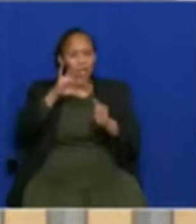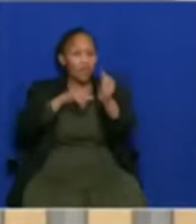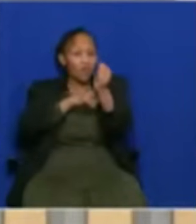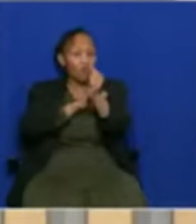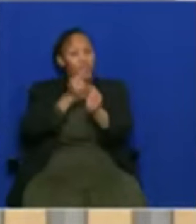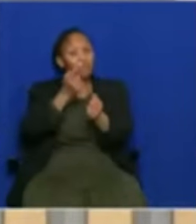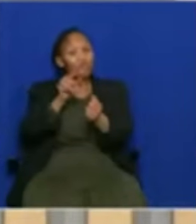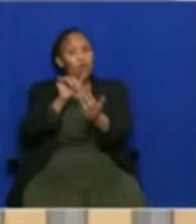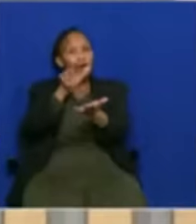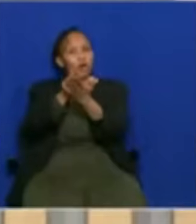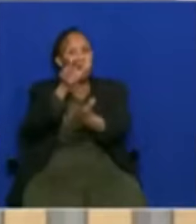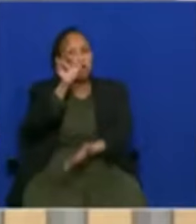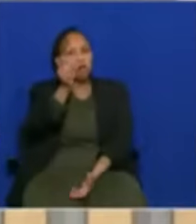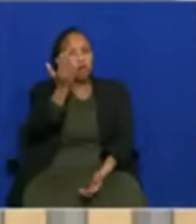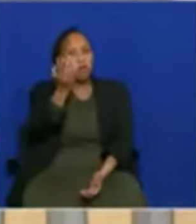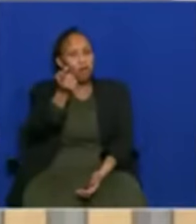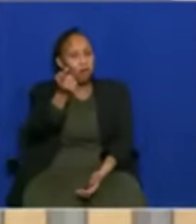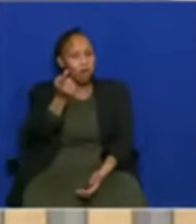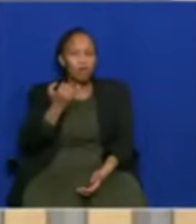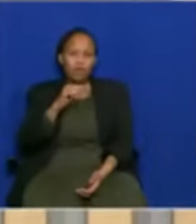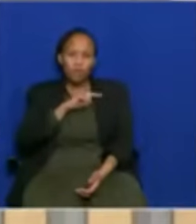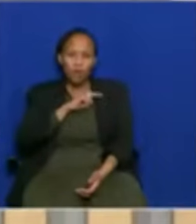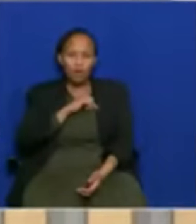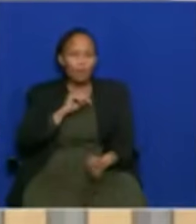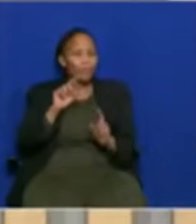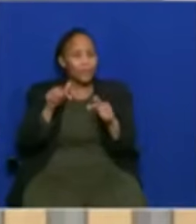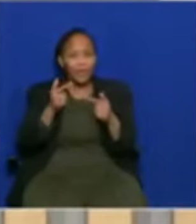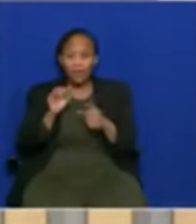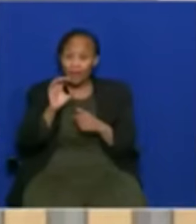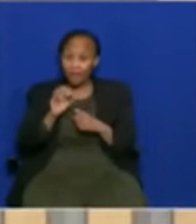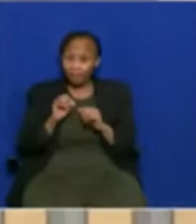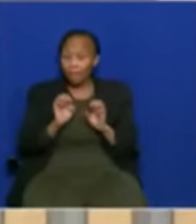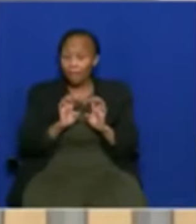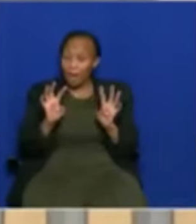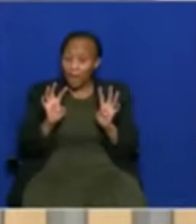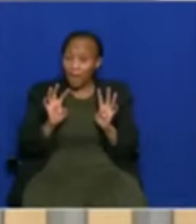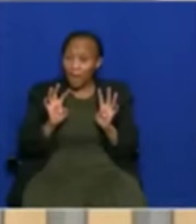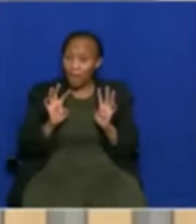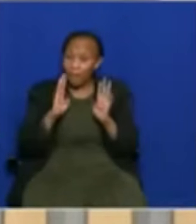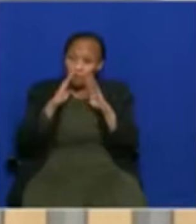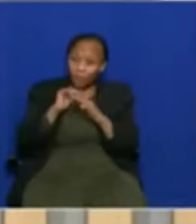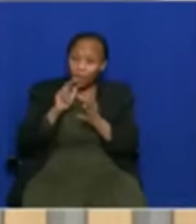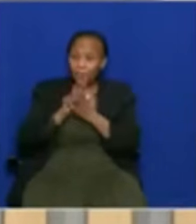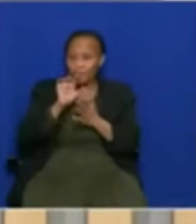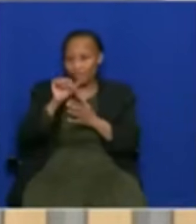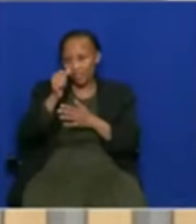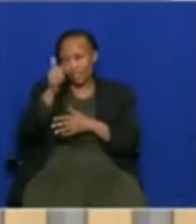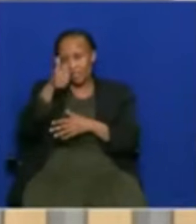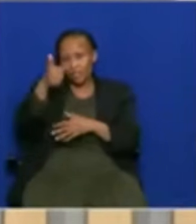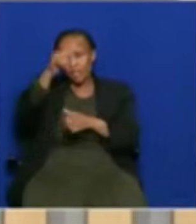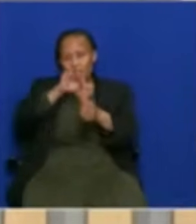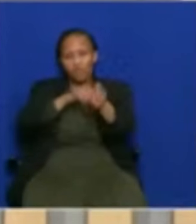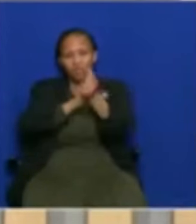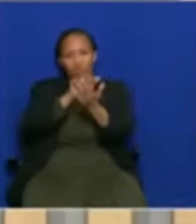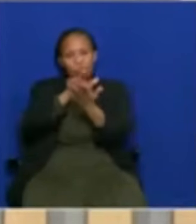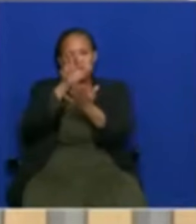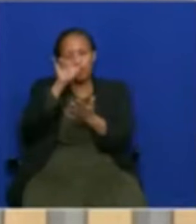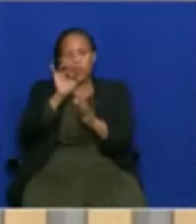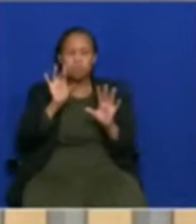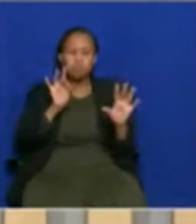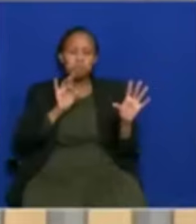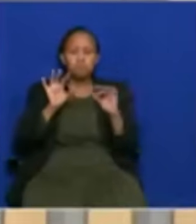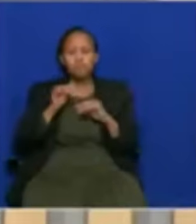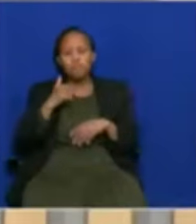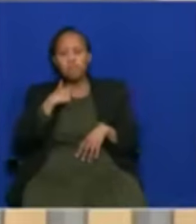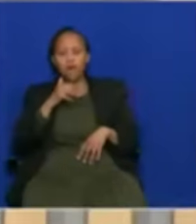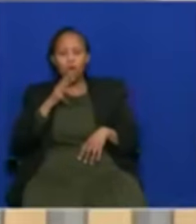have those panels without approval. Head Office must approve it. So that's basically the standard procedure. You nominate who you want on your panel and send